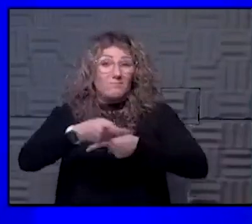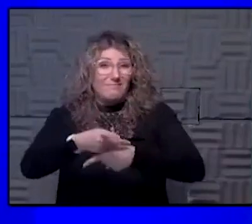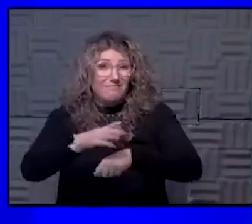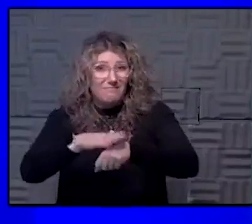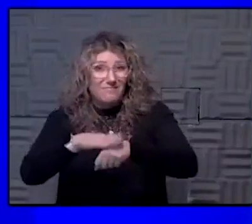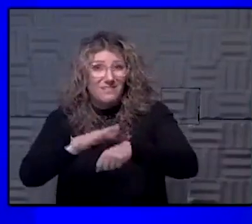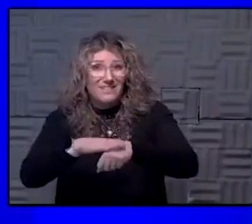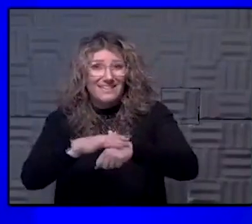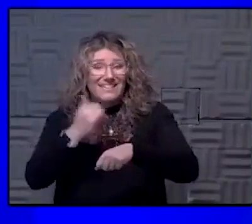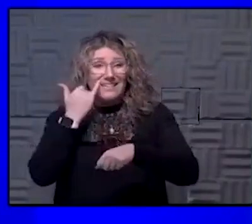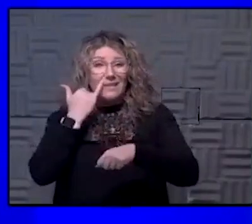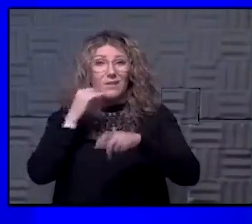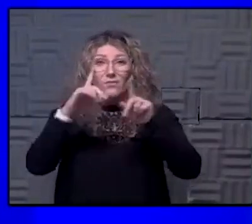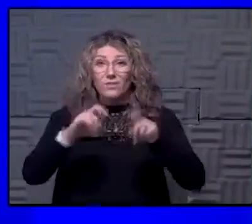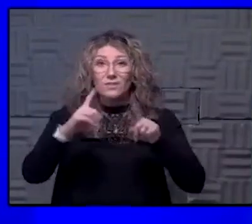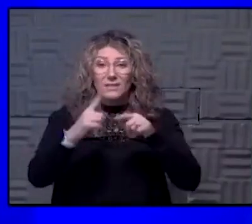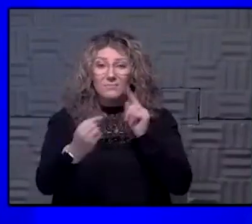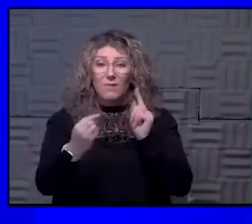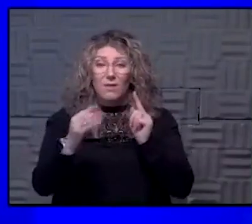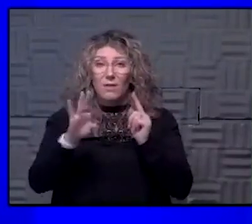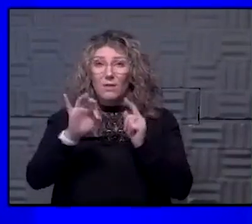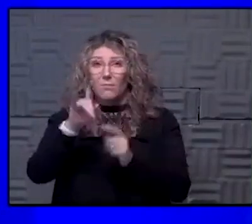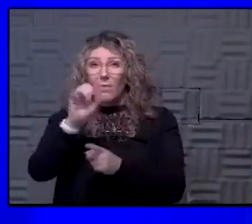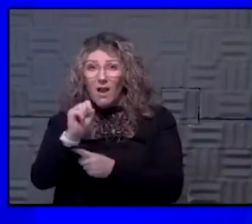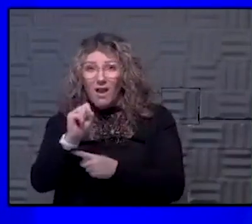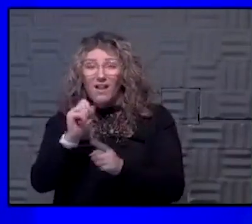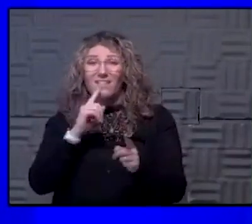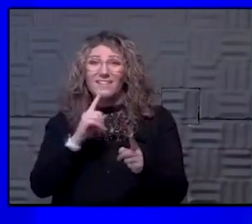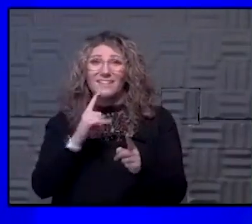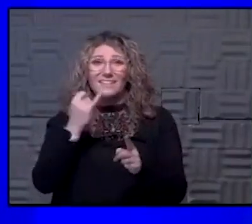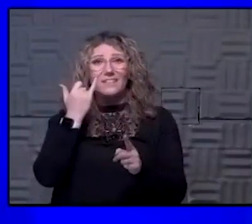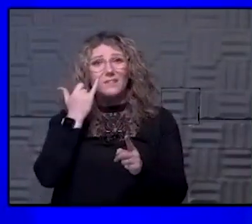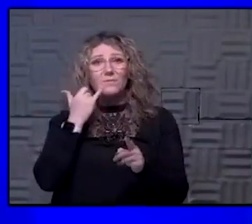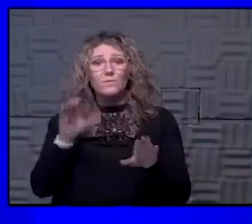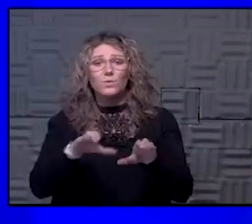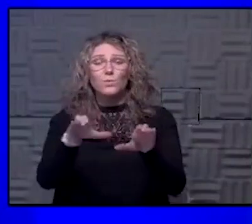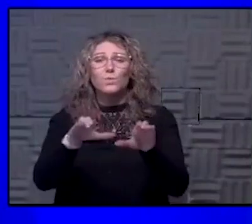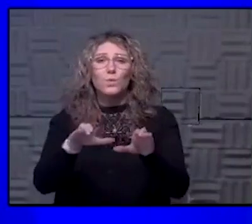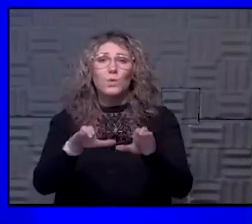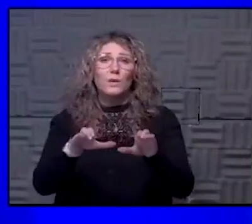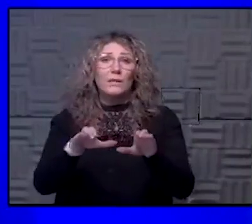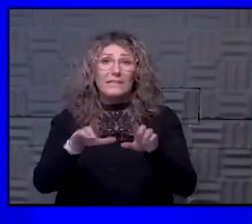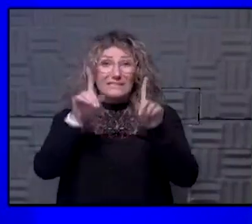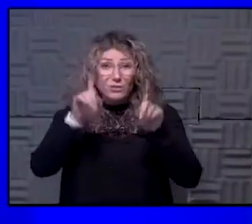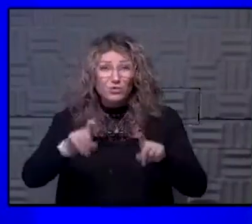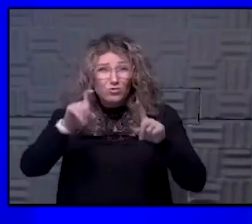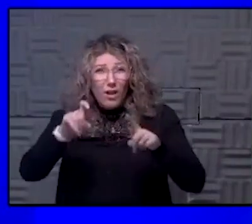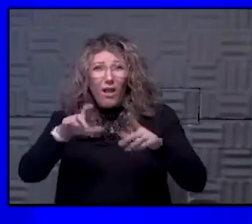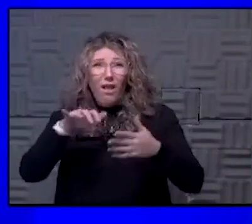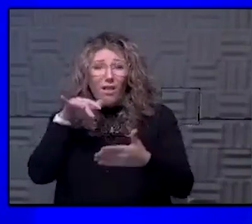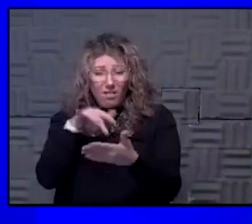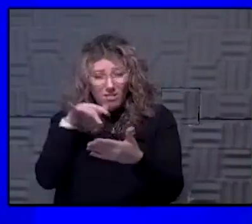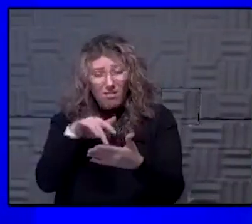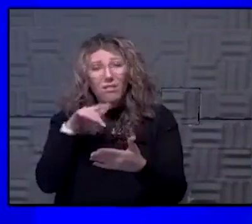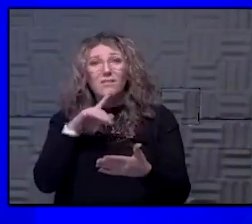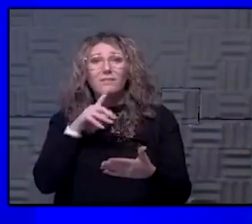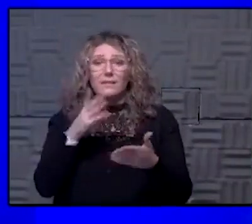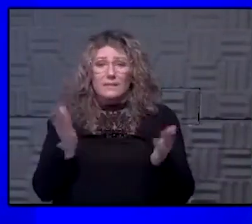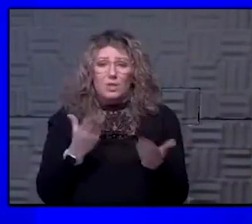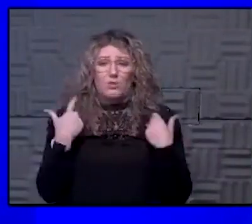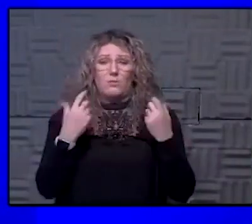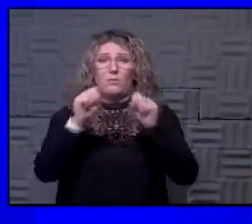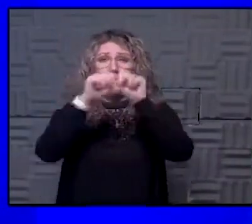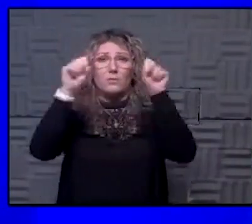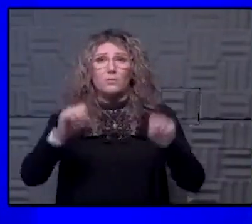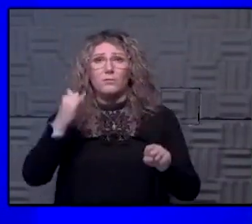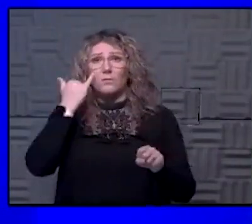antibodies after, again, it's not recommended. I think if you're doing it in a trial setting, you should do that, because we know here at the health system,